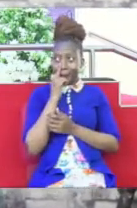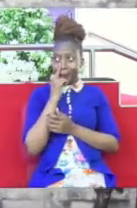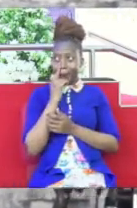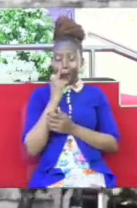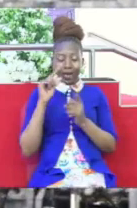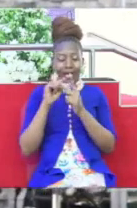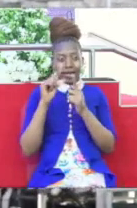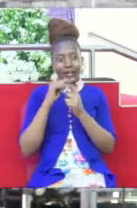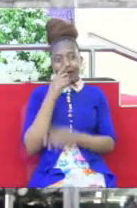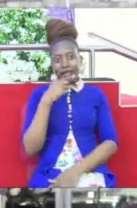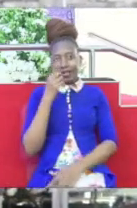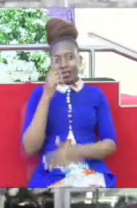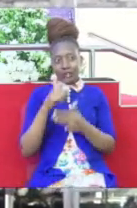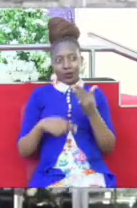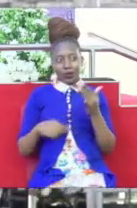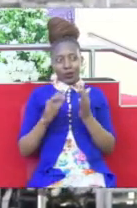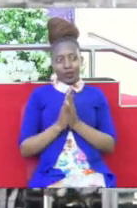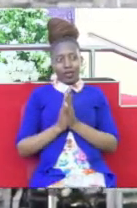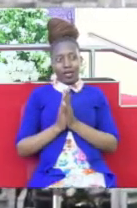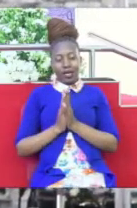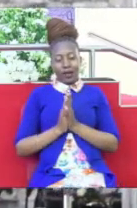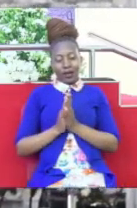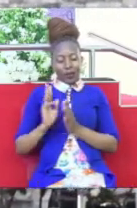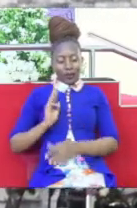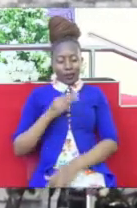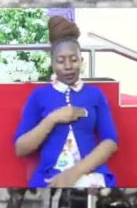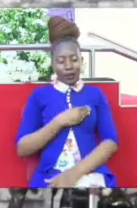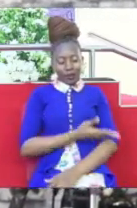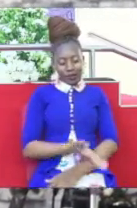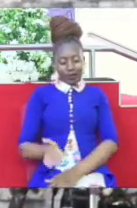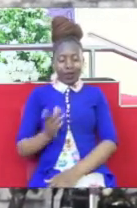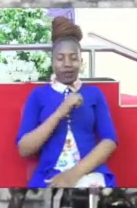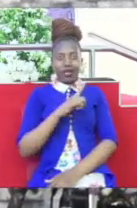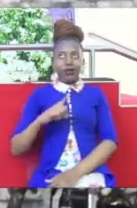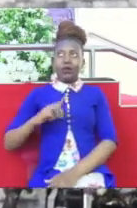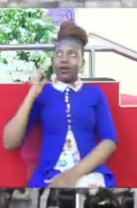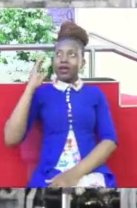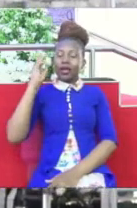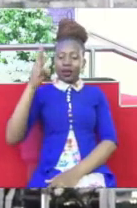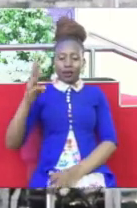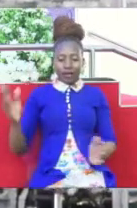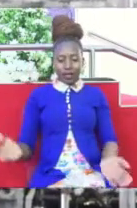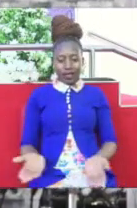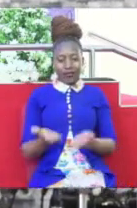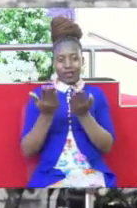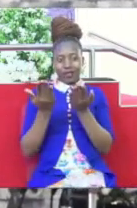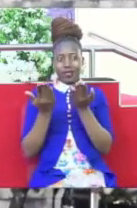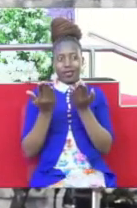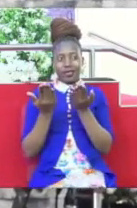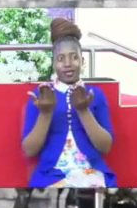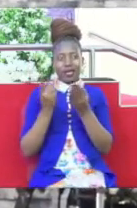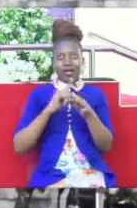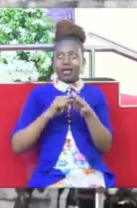Maandiko yanatuambia kwamba tunyenyekee katika mbele za macho za Bwana atatuinua mwenyewe kwa wakati wake. Yeah, that proper time didn't come back in that service, I can tell you. Lakini